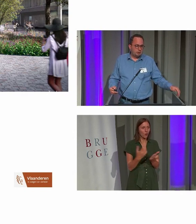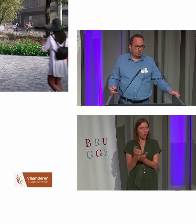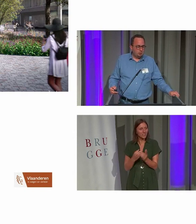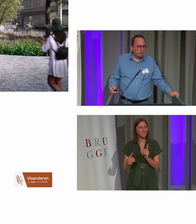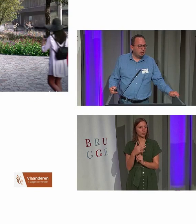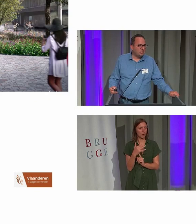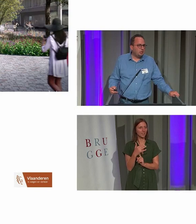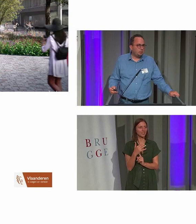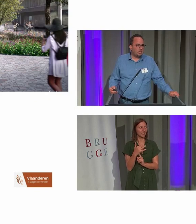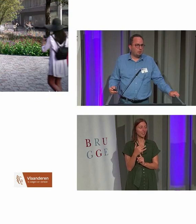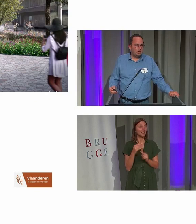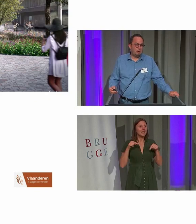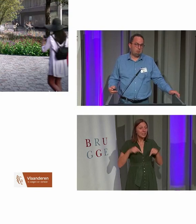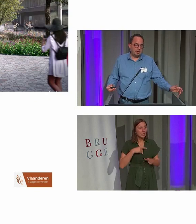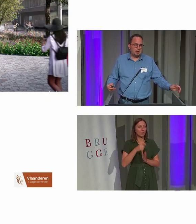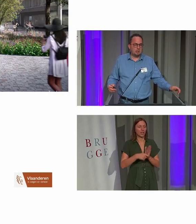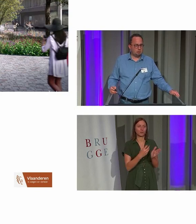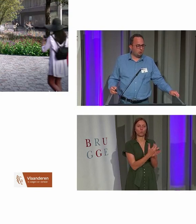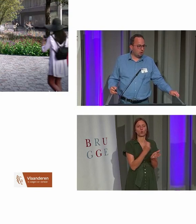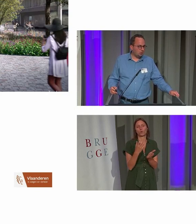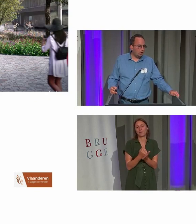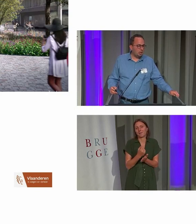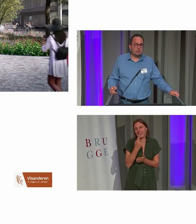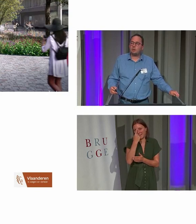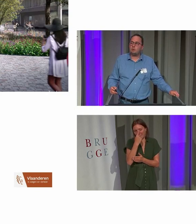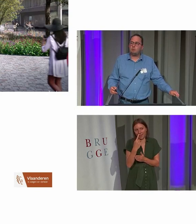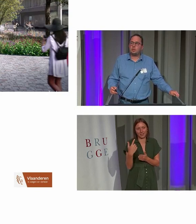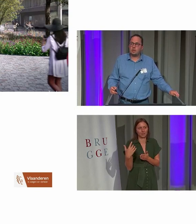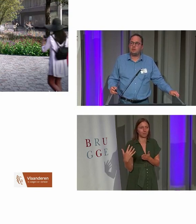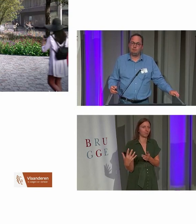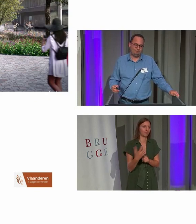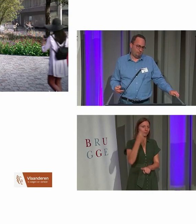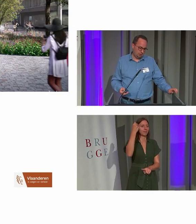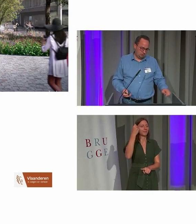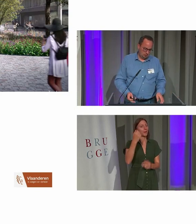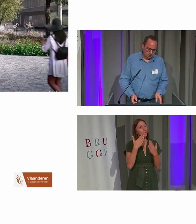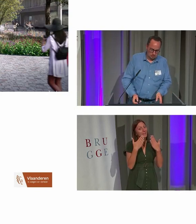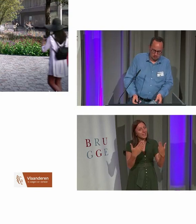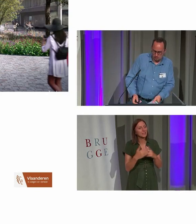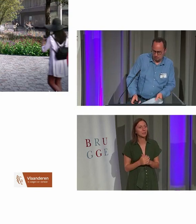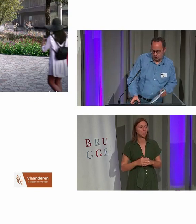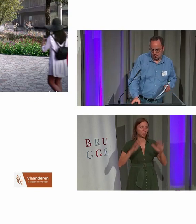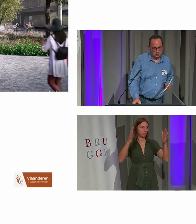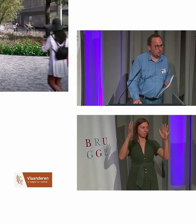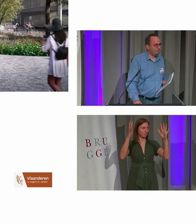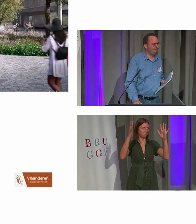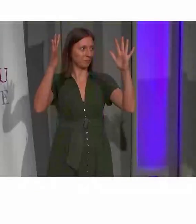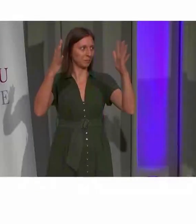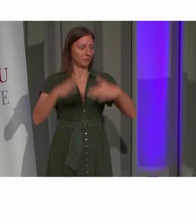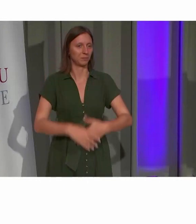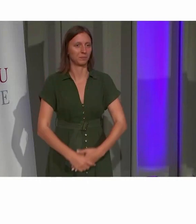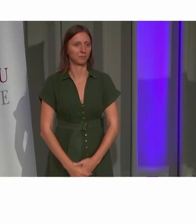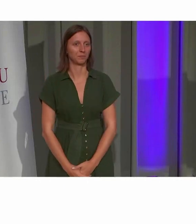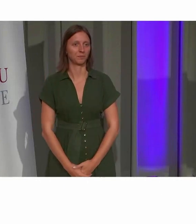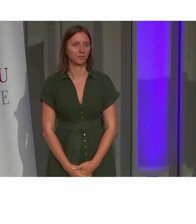might miss a lot of win-wins. I think in these projects we made a lot of win-wins. Thank